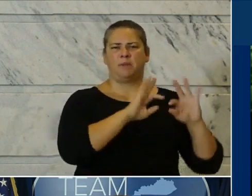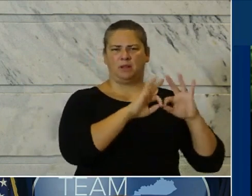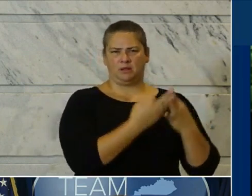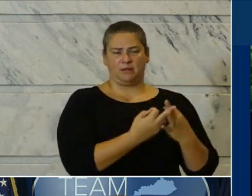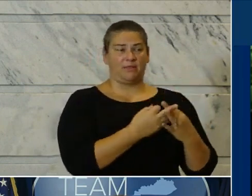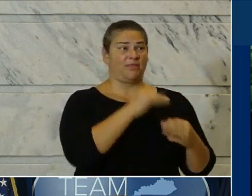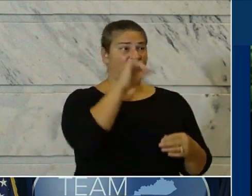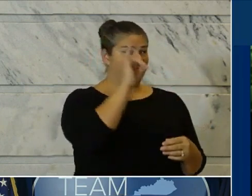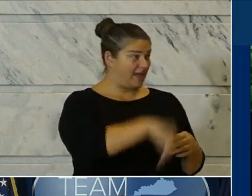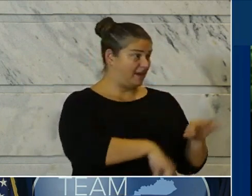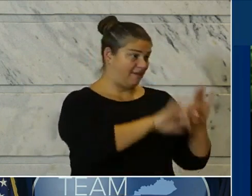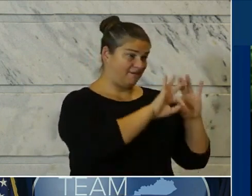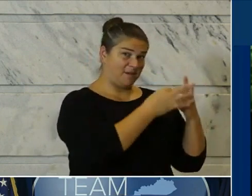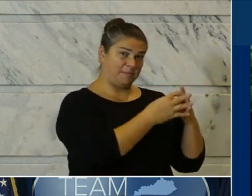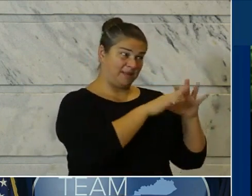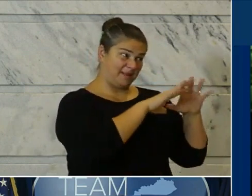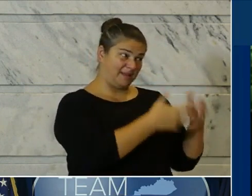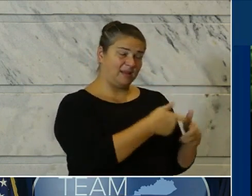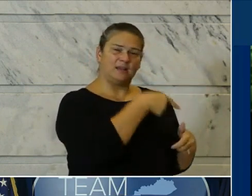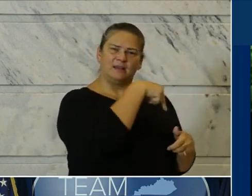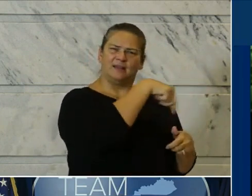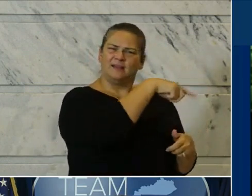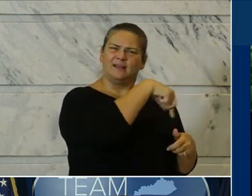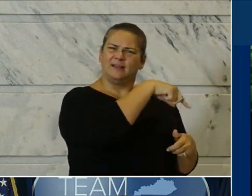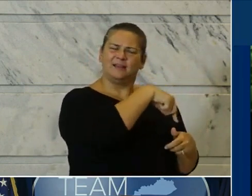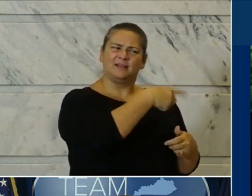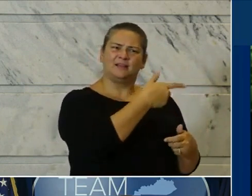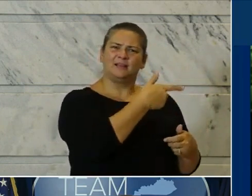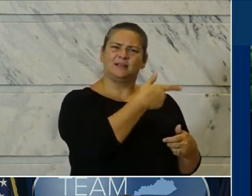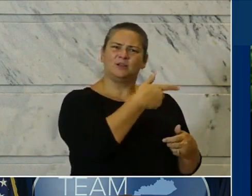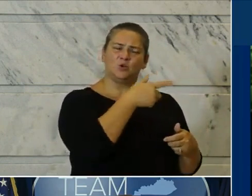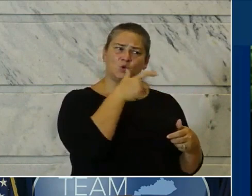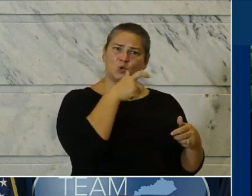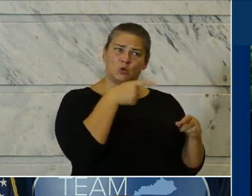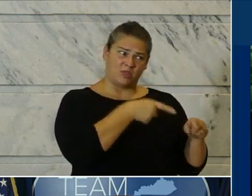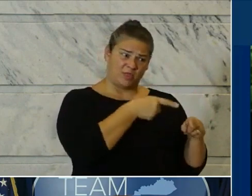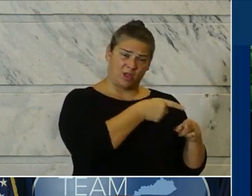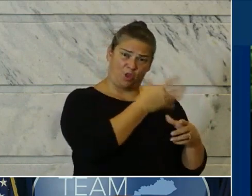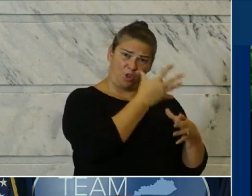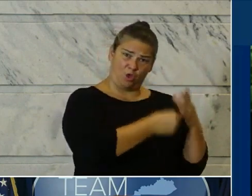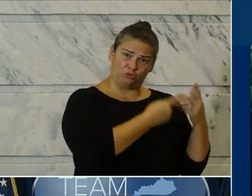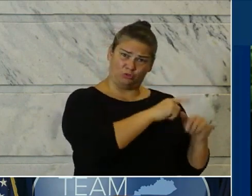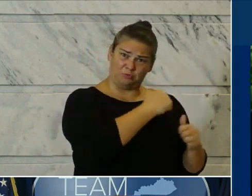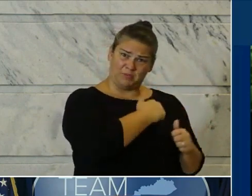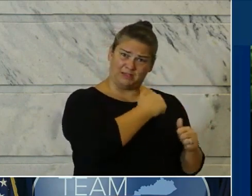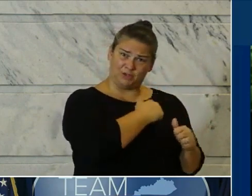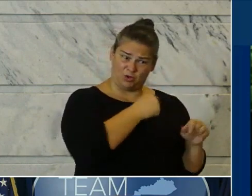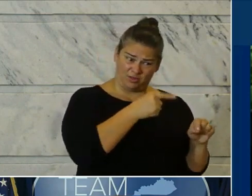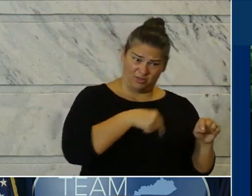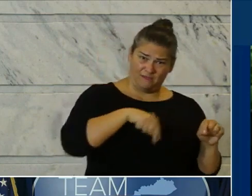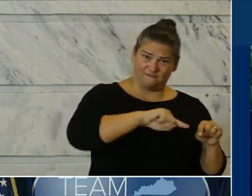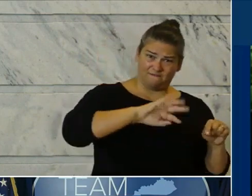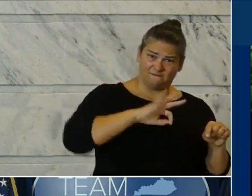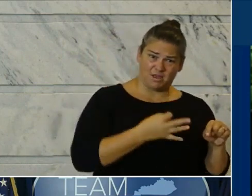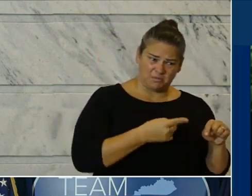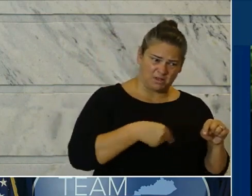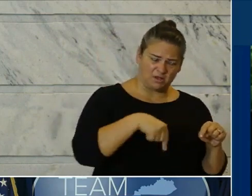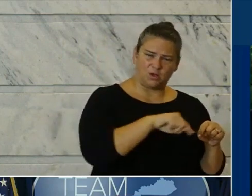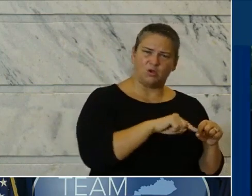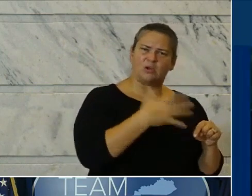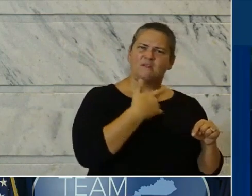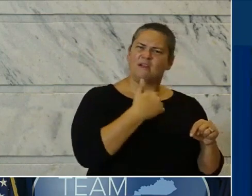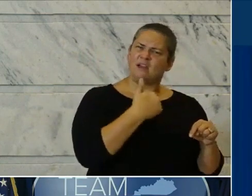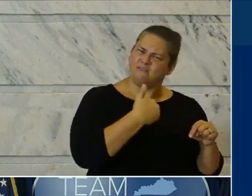those family members also carry the trauma of losing a loved one, and that they sacrifice